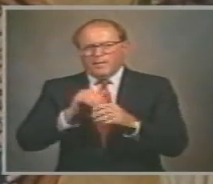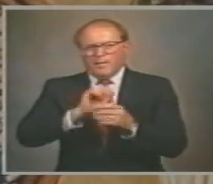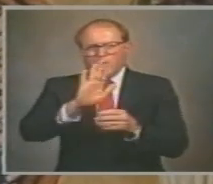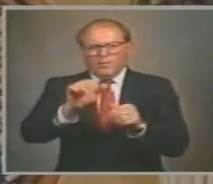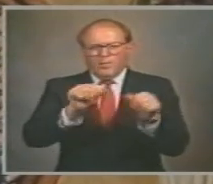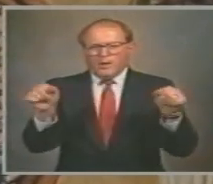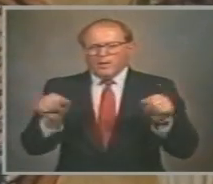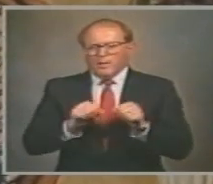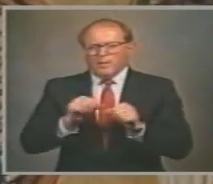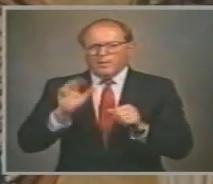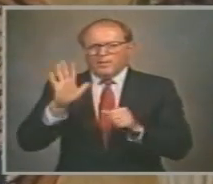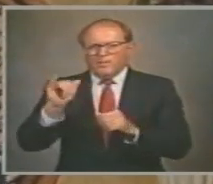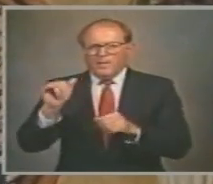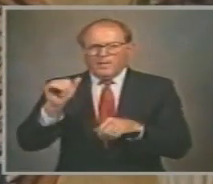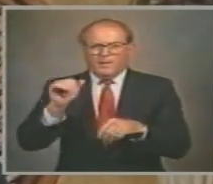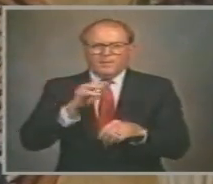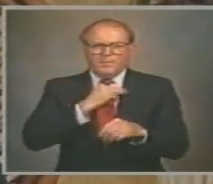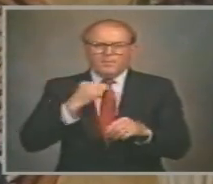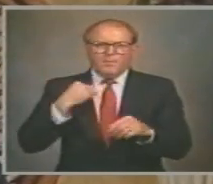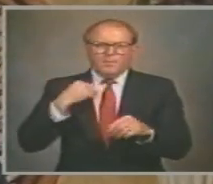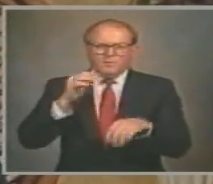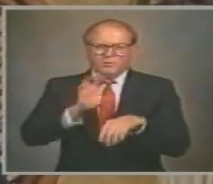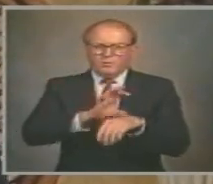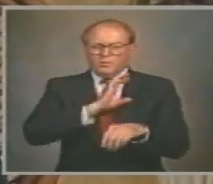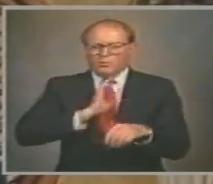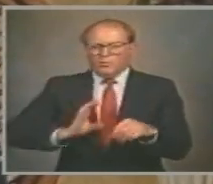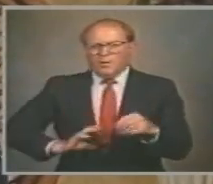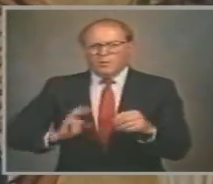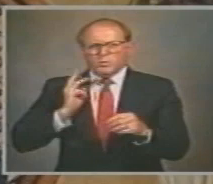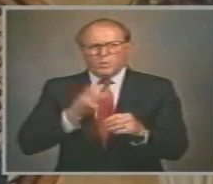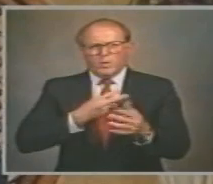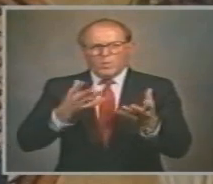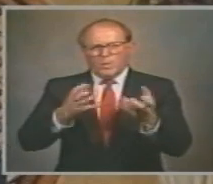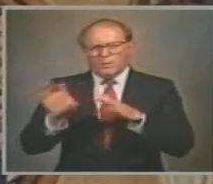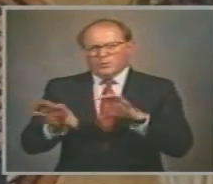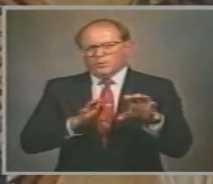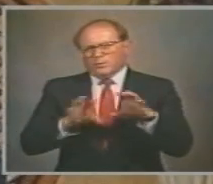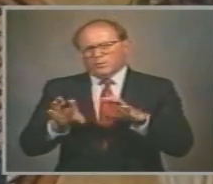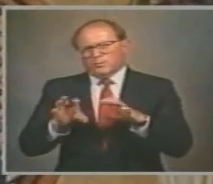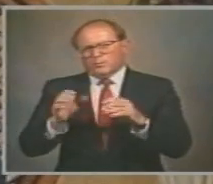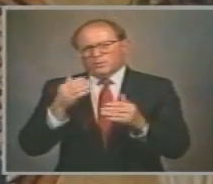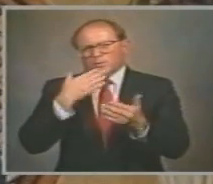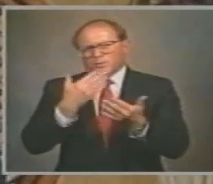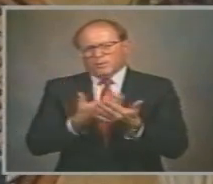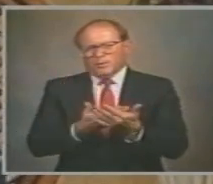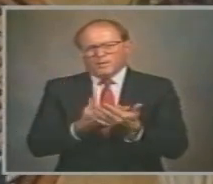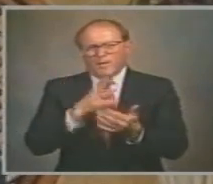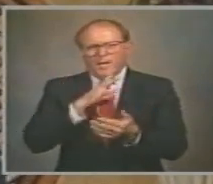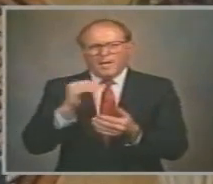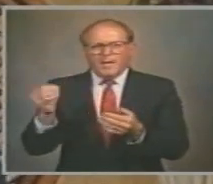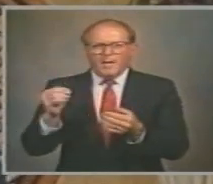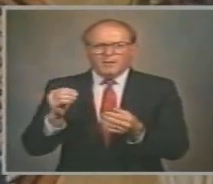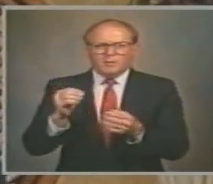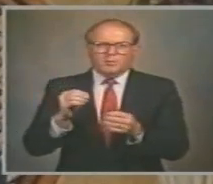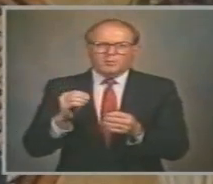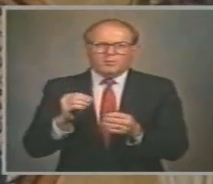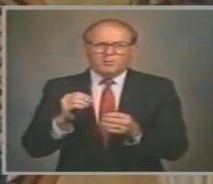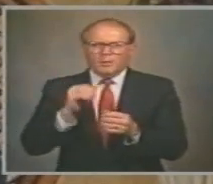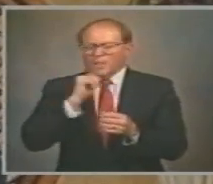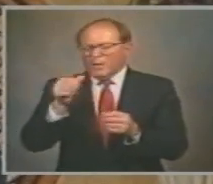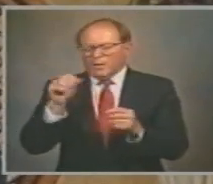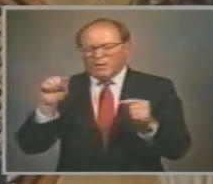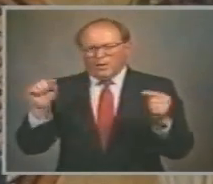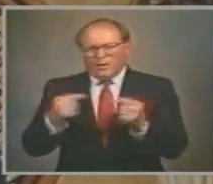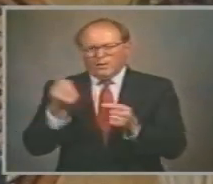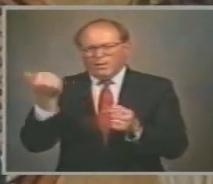friends in Churches of Christ. We want only to do good and no harm at all to a single person. You